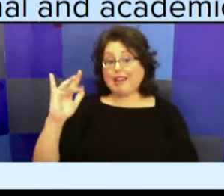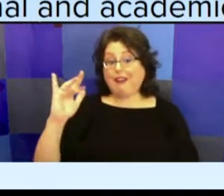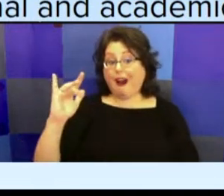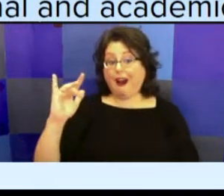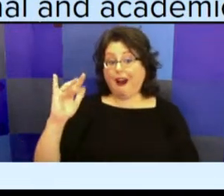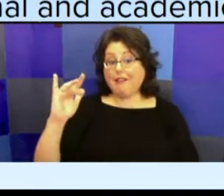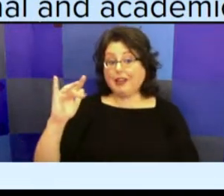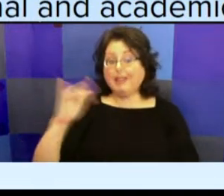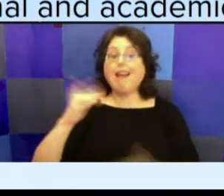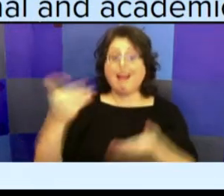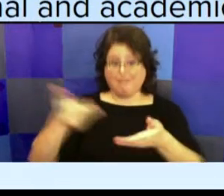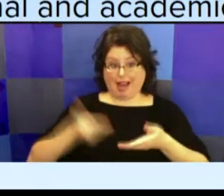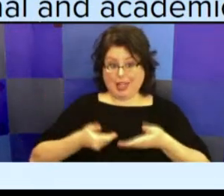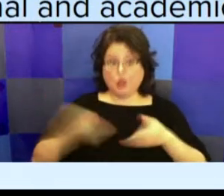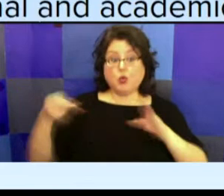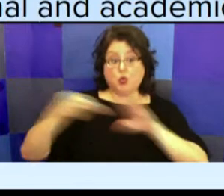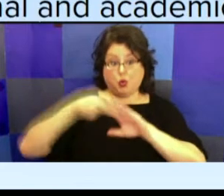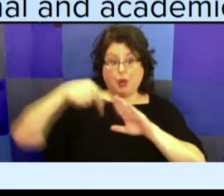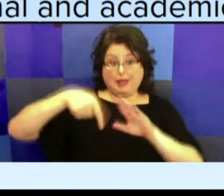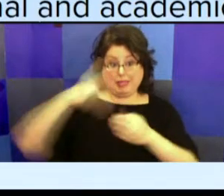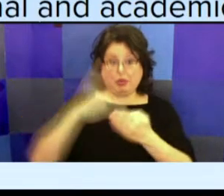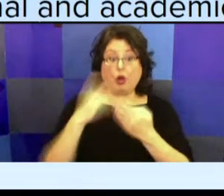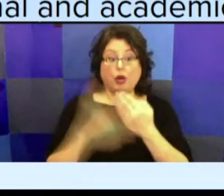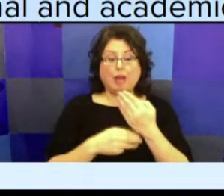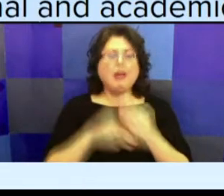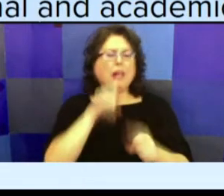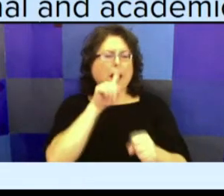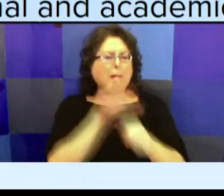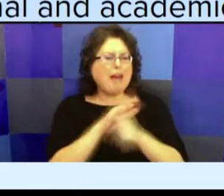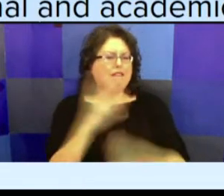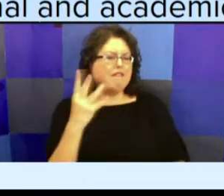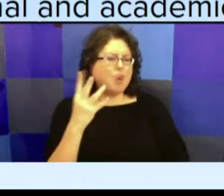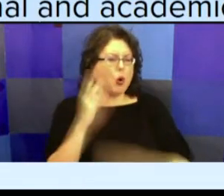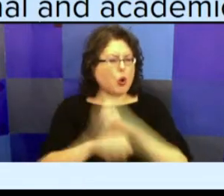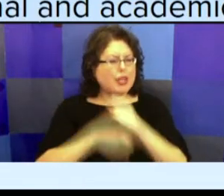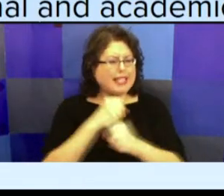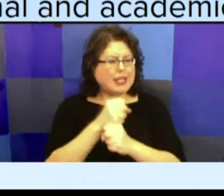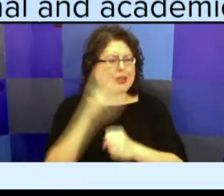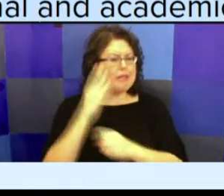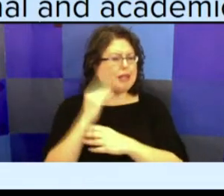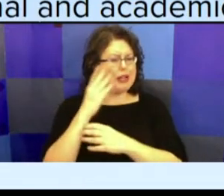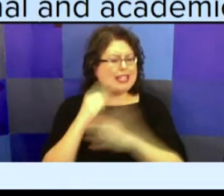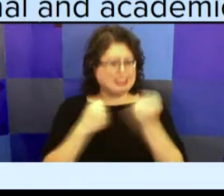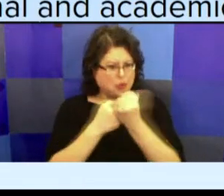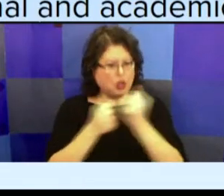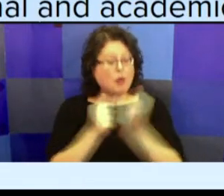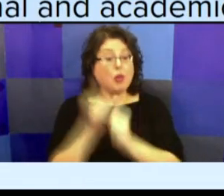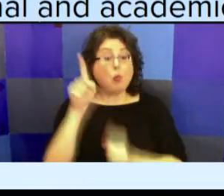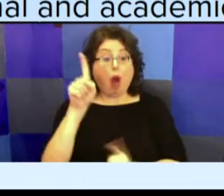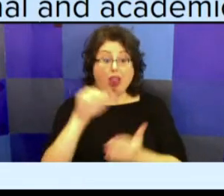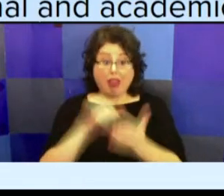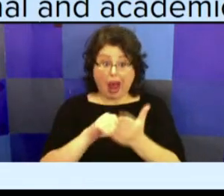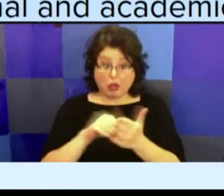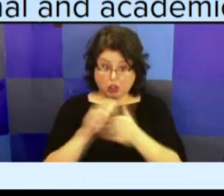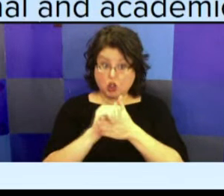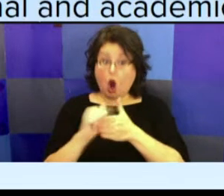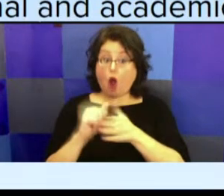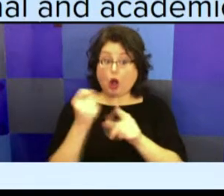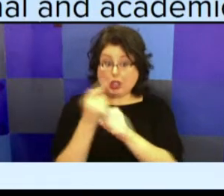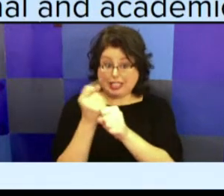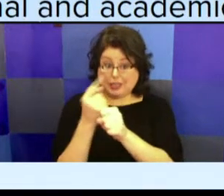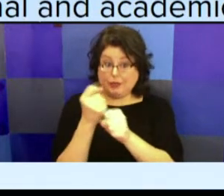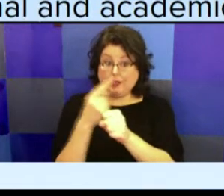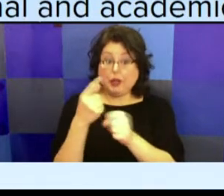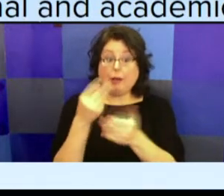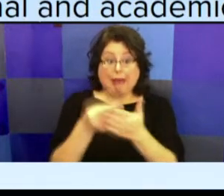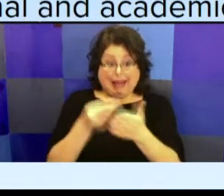program. Students commit to a 4-year experience where they are supported with a $1,000 yearly scholarship,